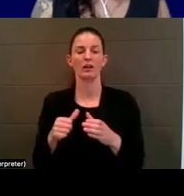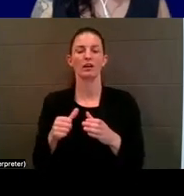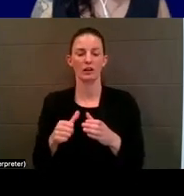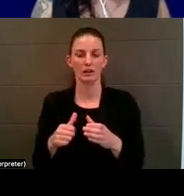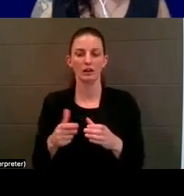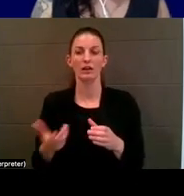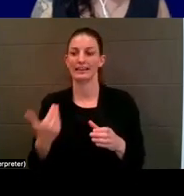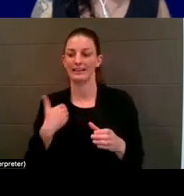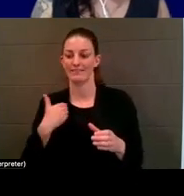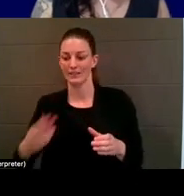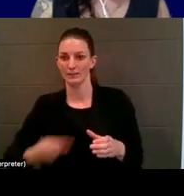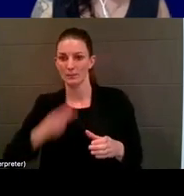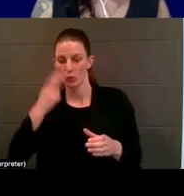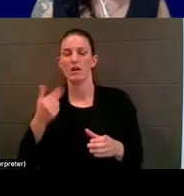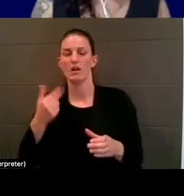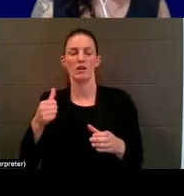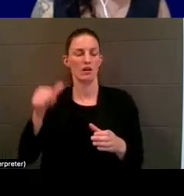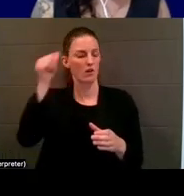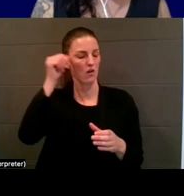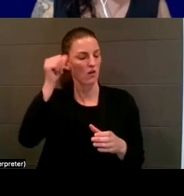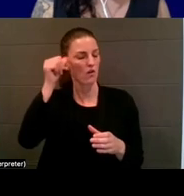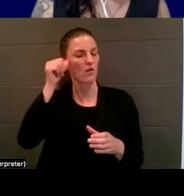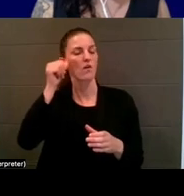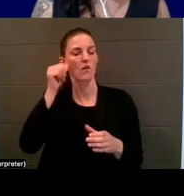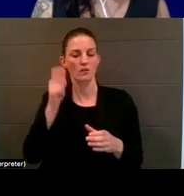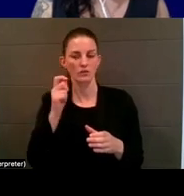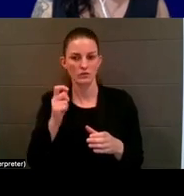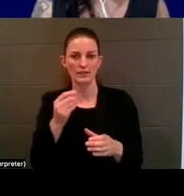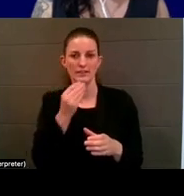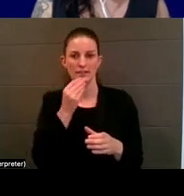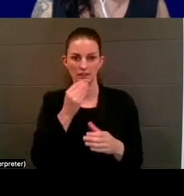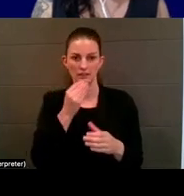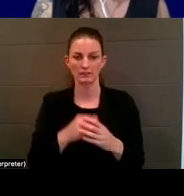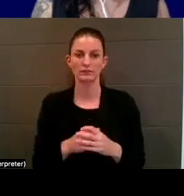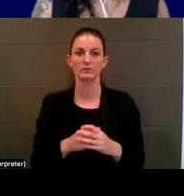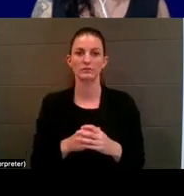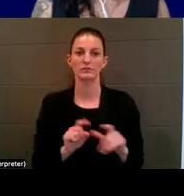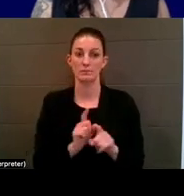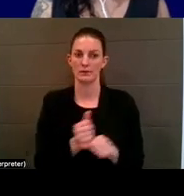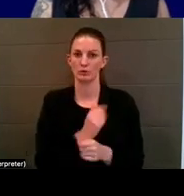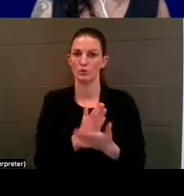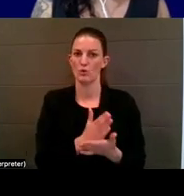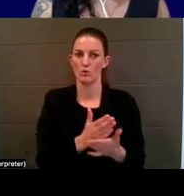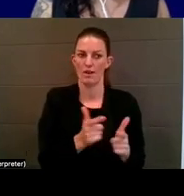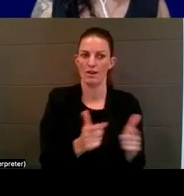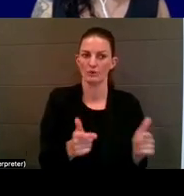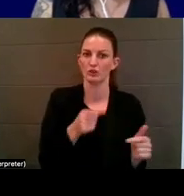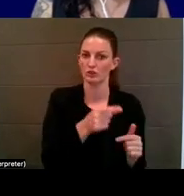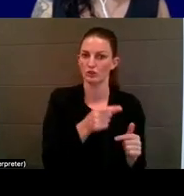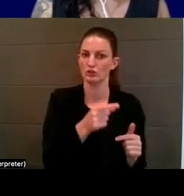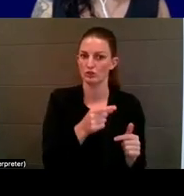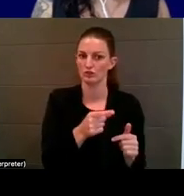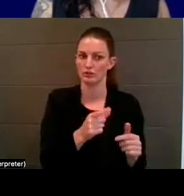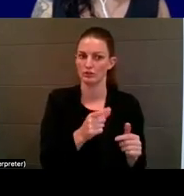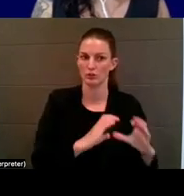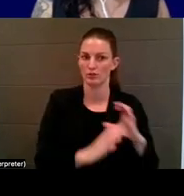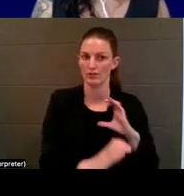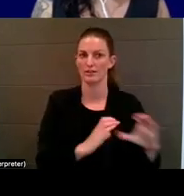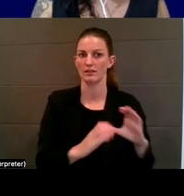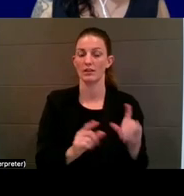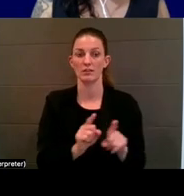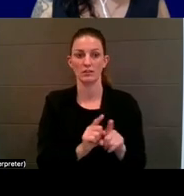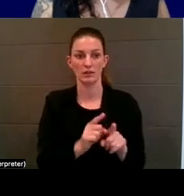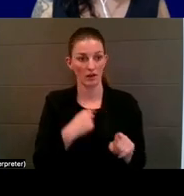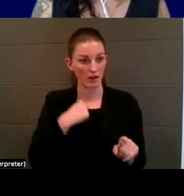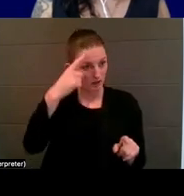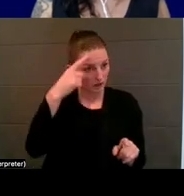her movements using simple words and model the language. For example, I think you want more. Oh,